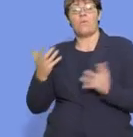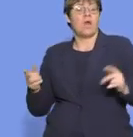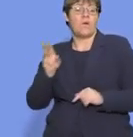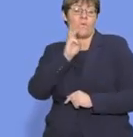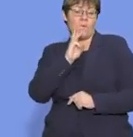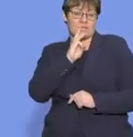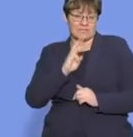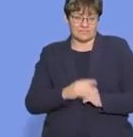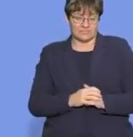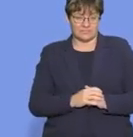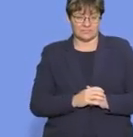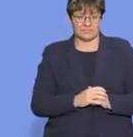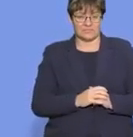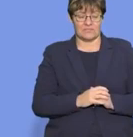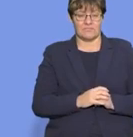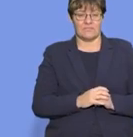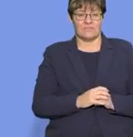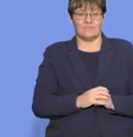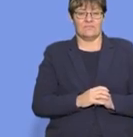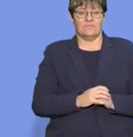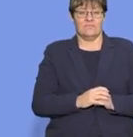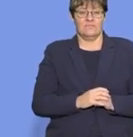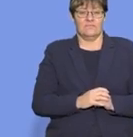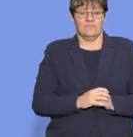in water today.